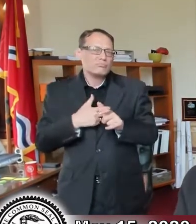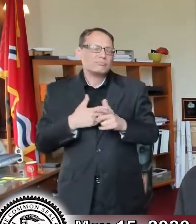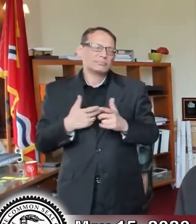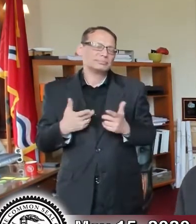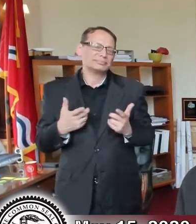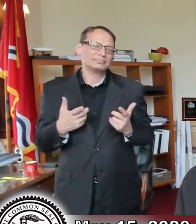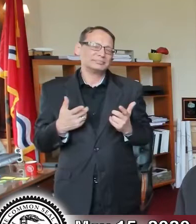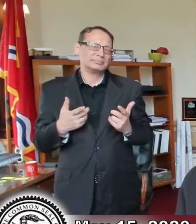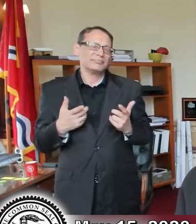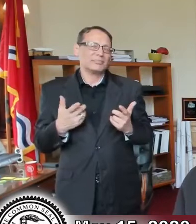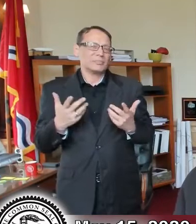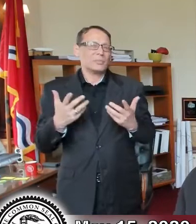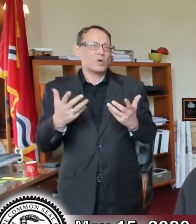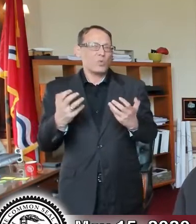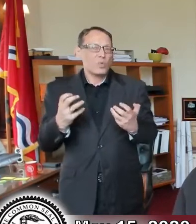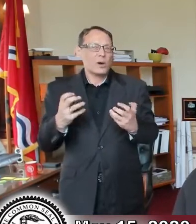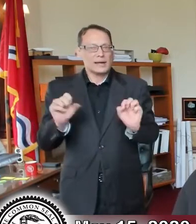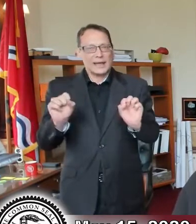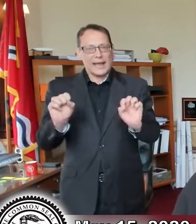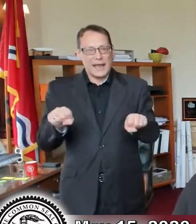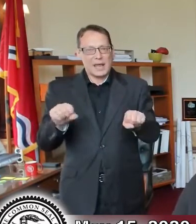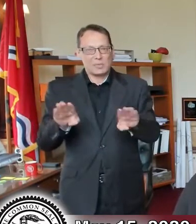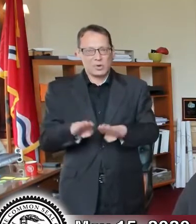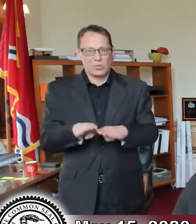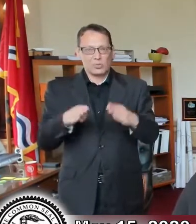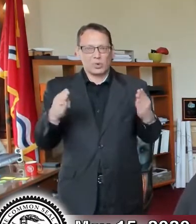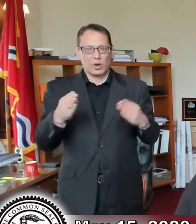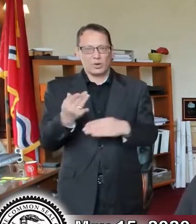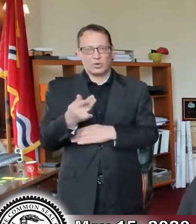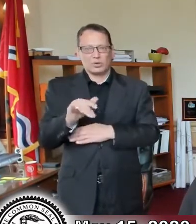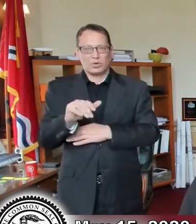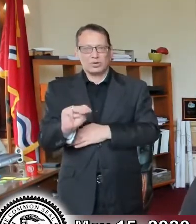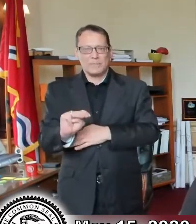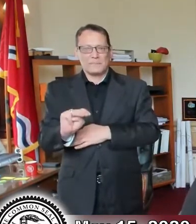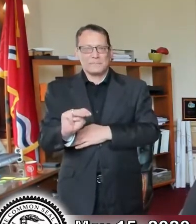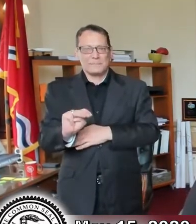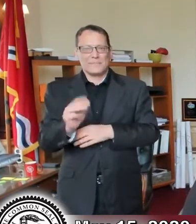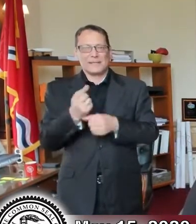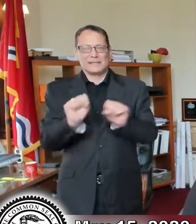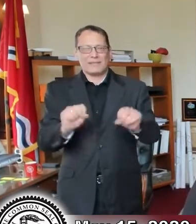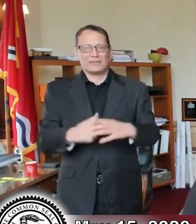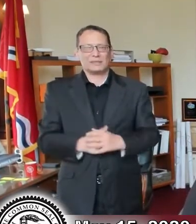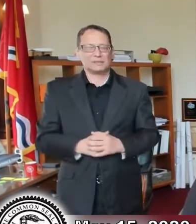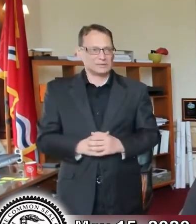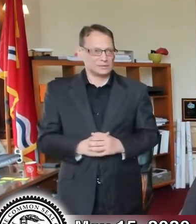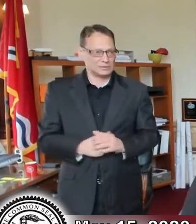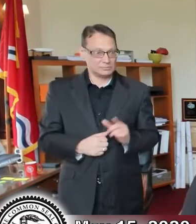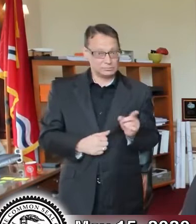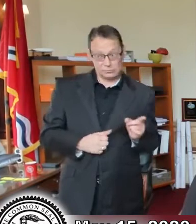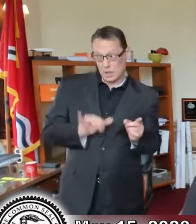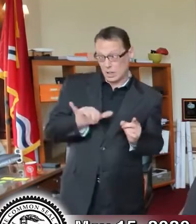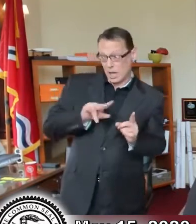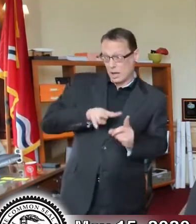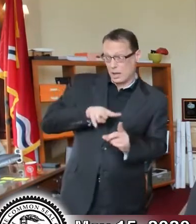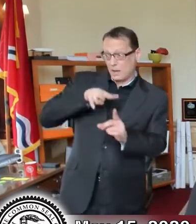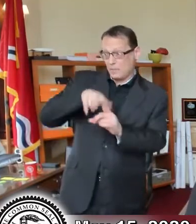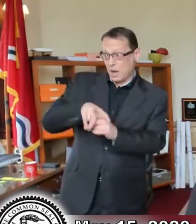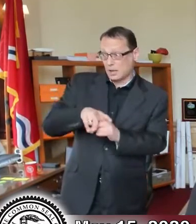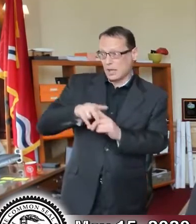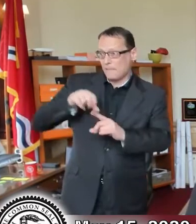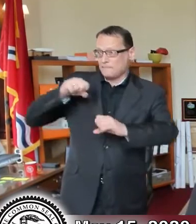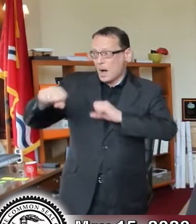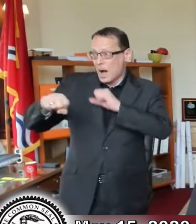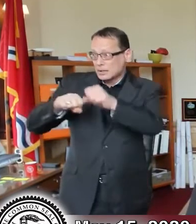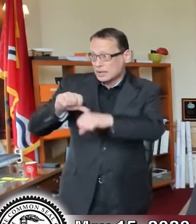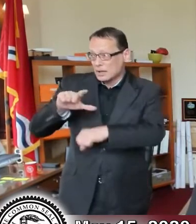So we want to be able to reopen gyms safely. Does that apply to places like boxing clubs as